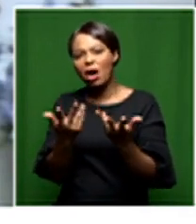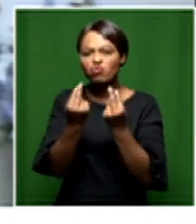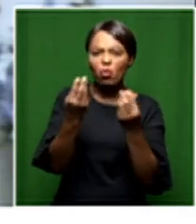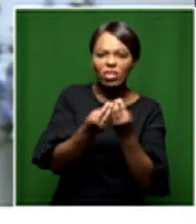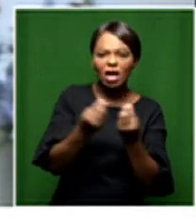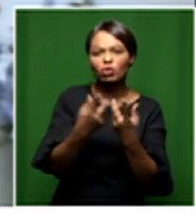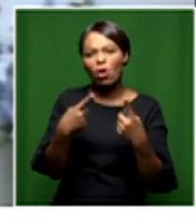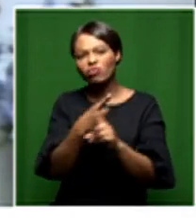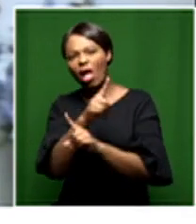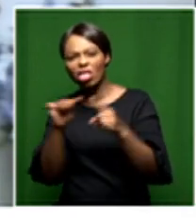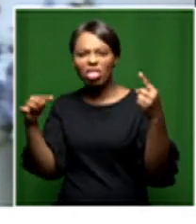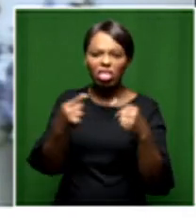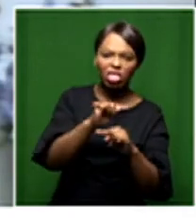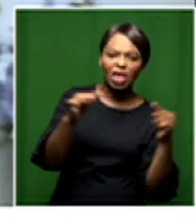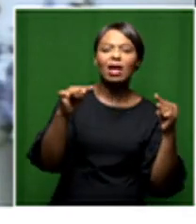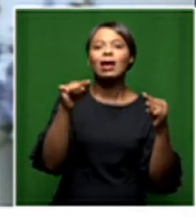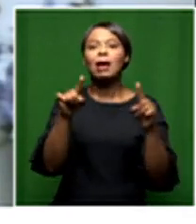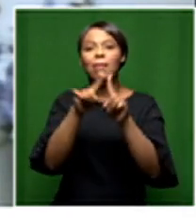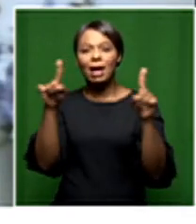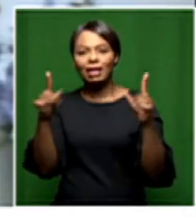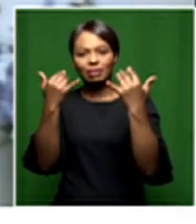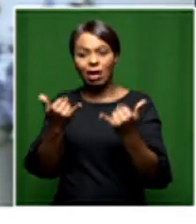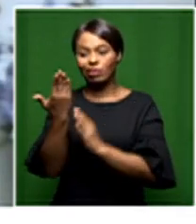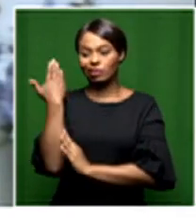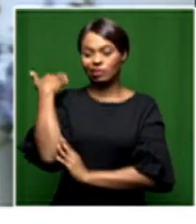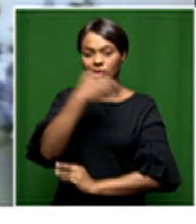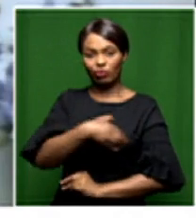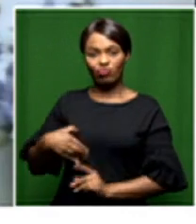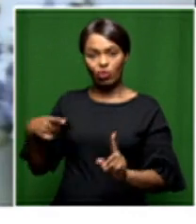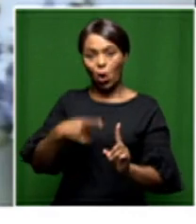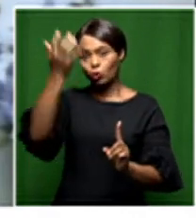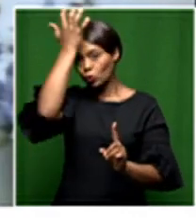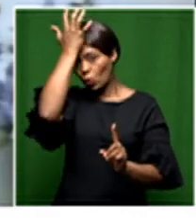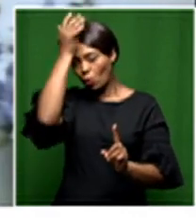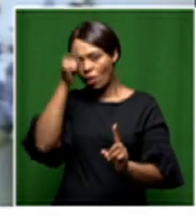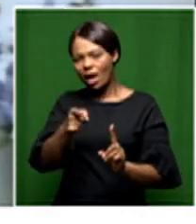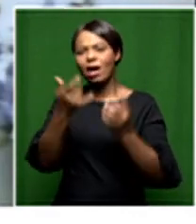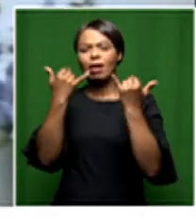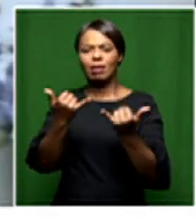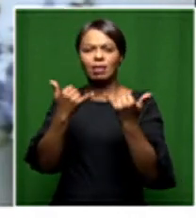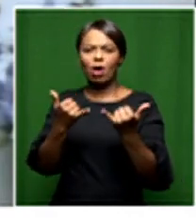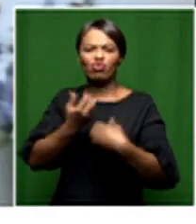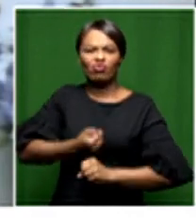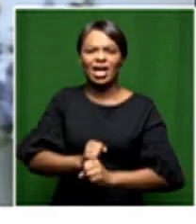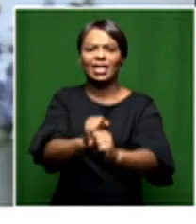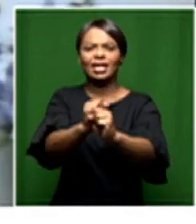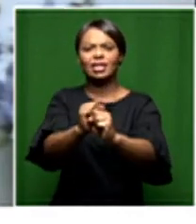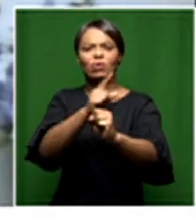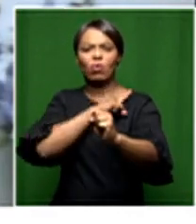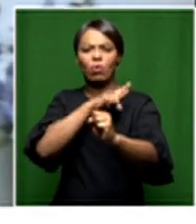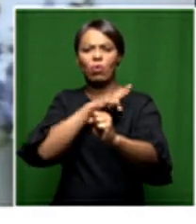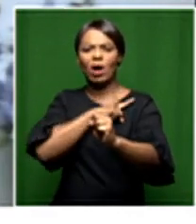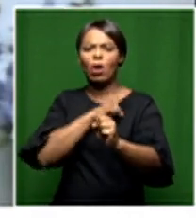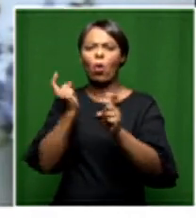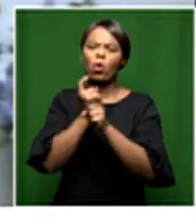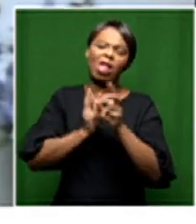and push back. But one thing certain for former President Jacob Zuma is Ray Stalingrad's strategy of avoiding court